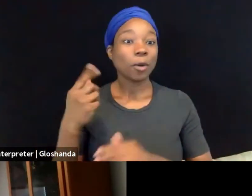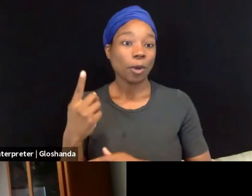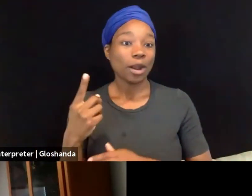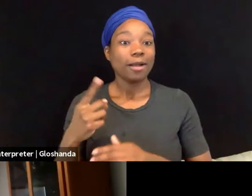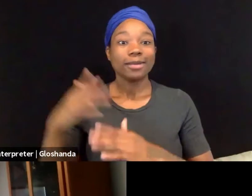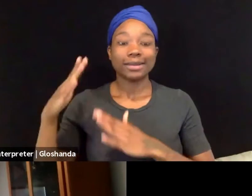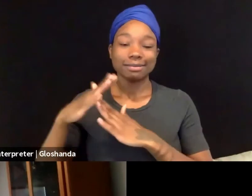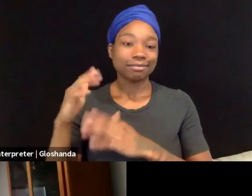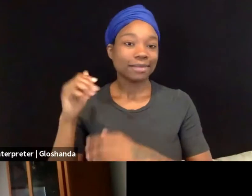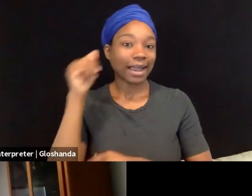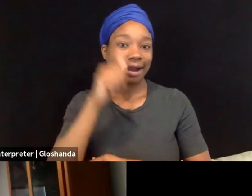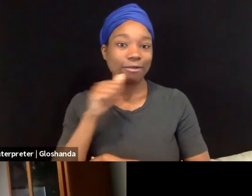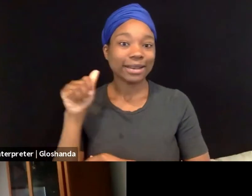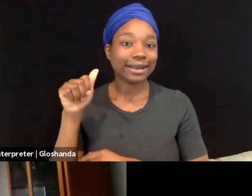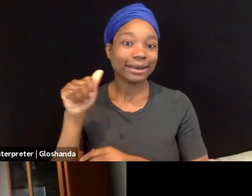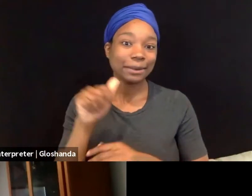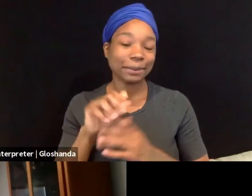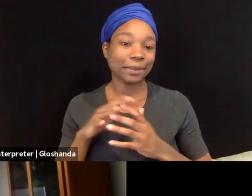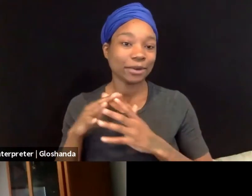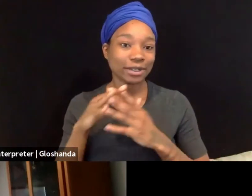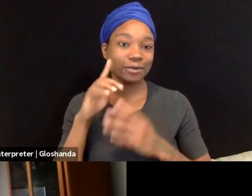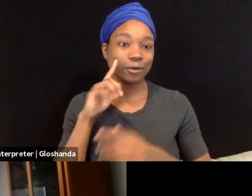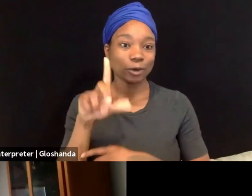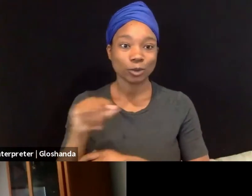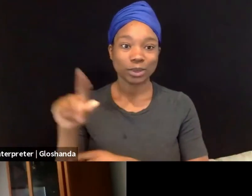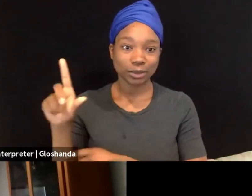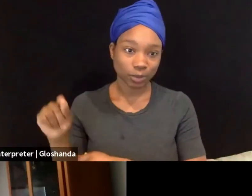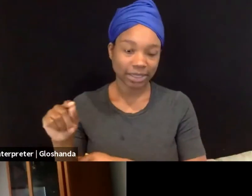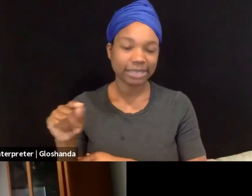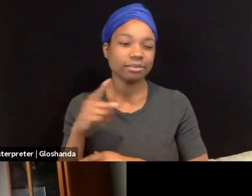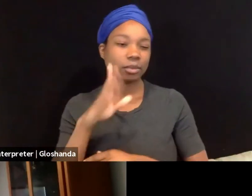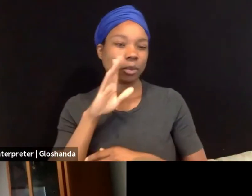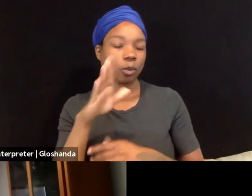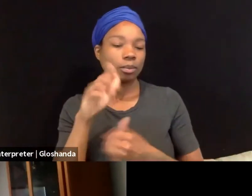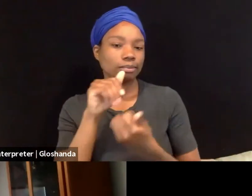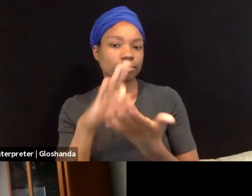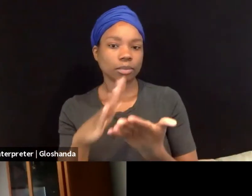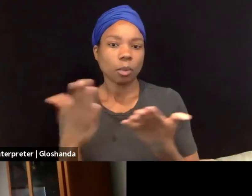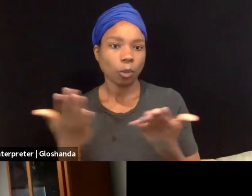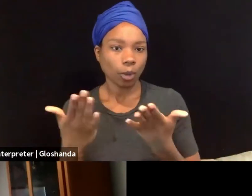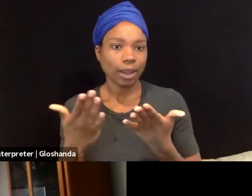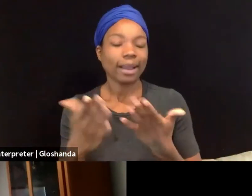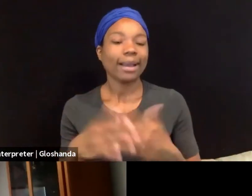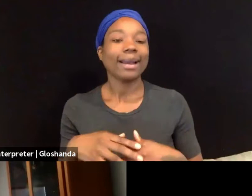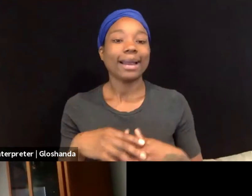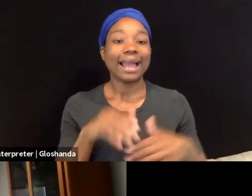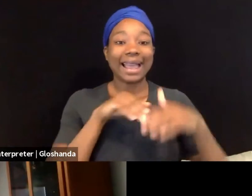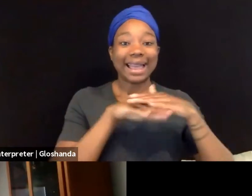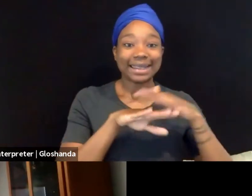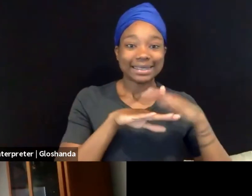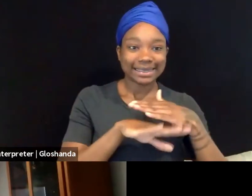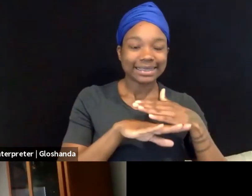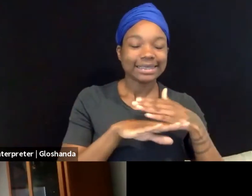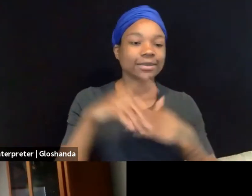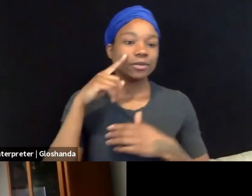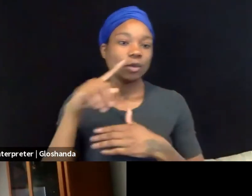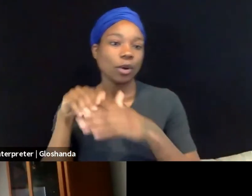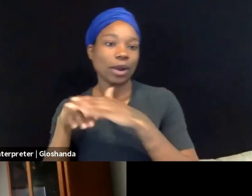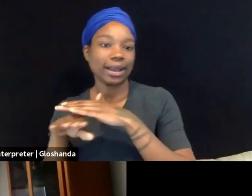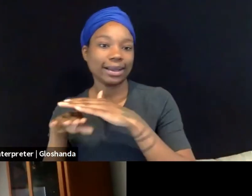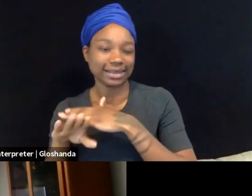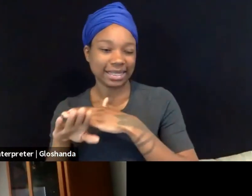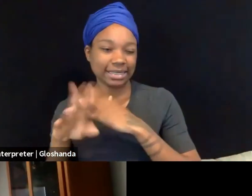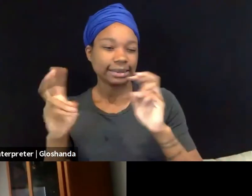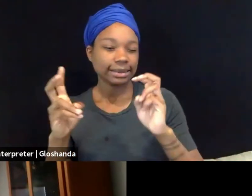supply chain issues, but she's also going to address the consideration of access to access. That is, how people can actually